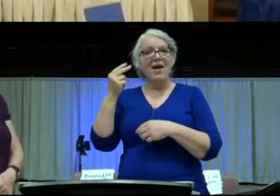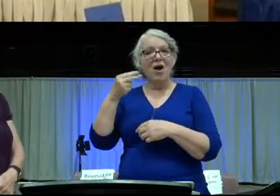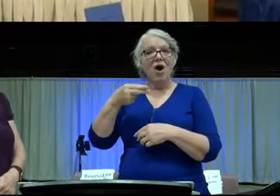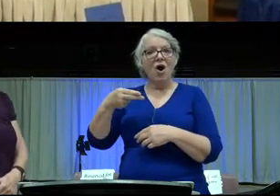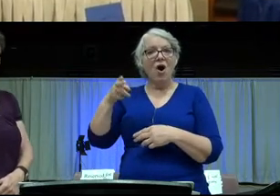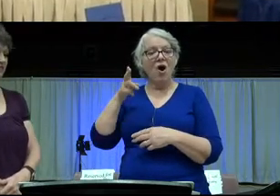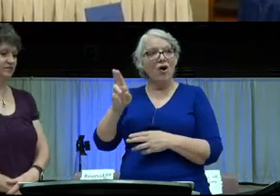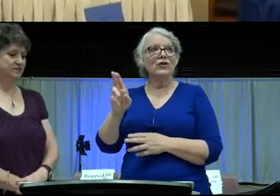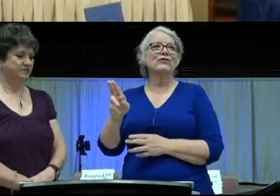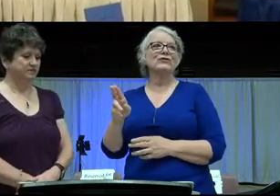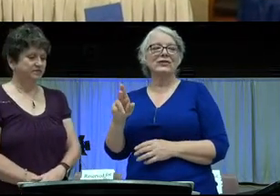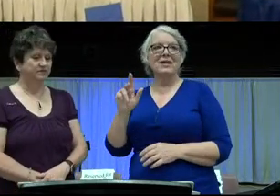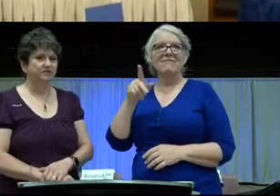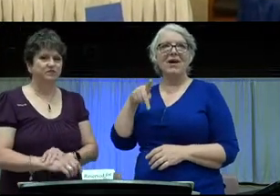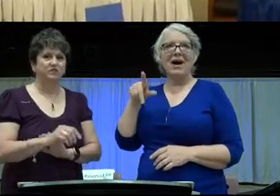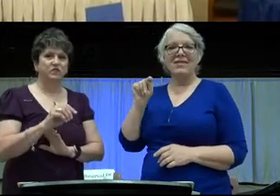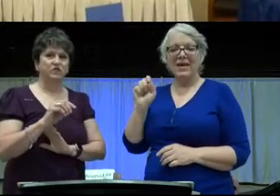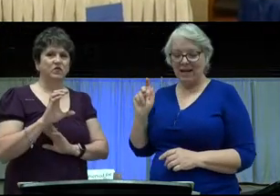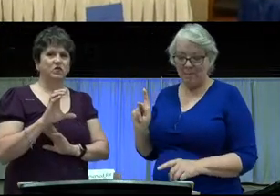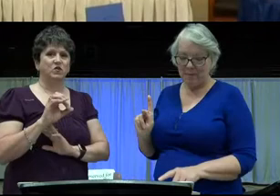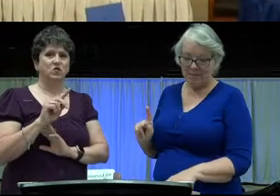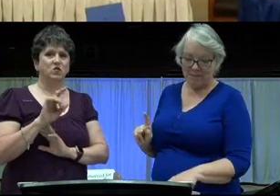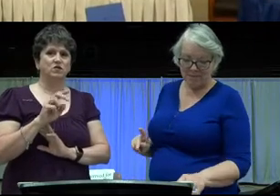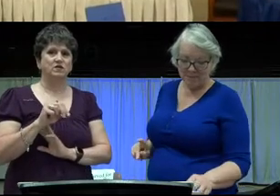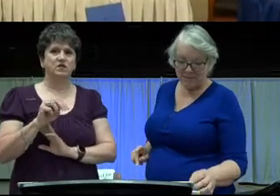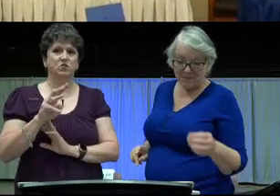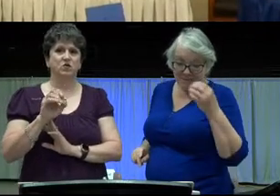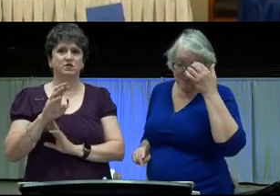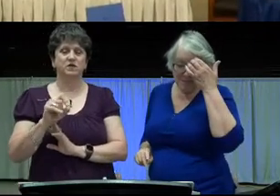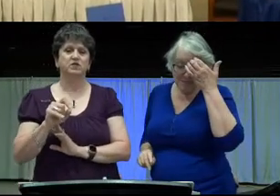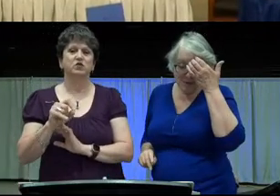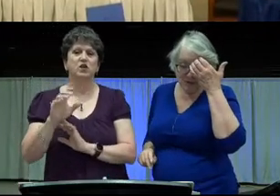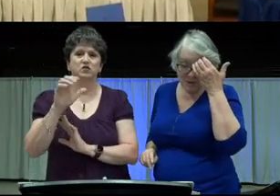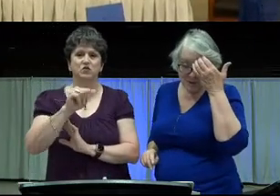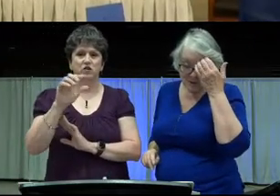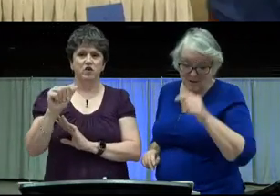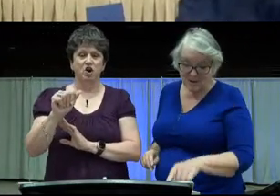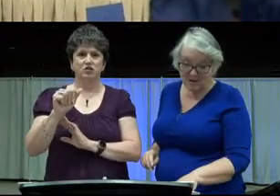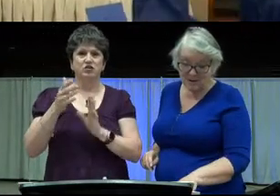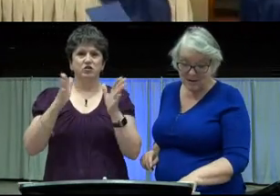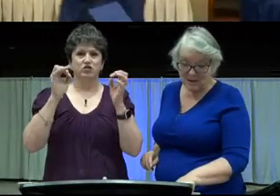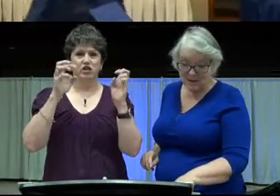Colson Walker Stensland, Associate of Arts, General Education, High Honors.